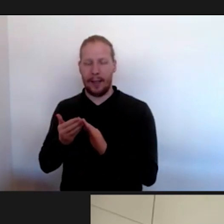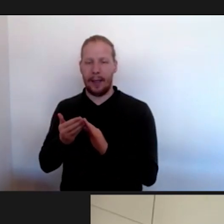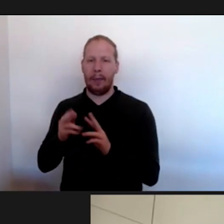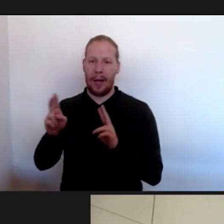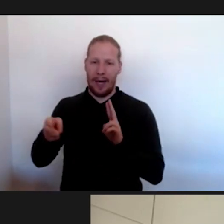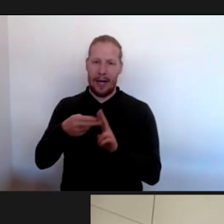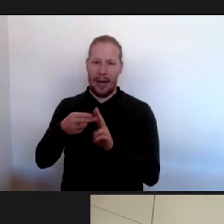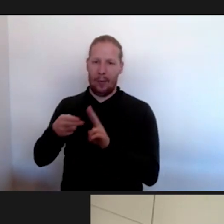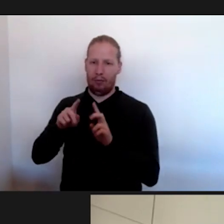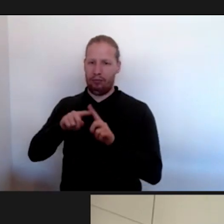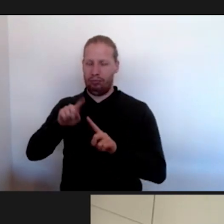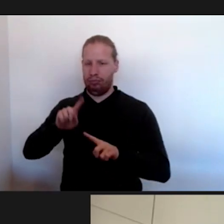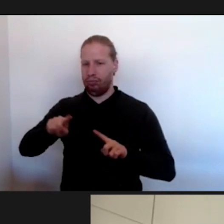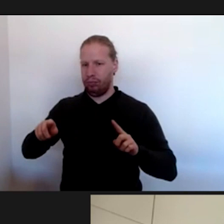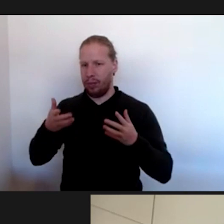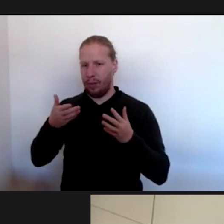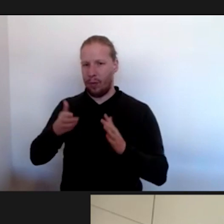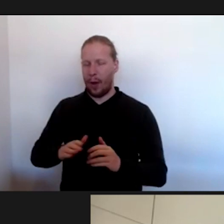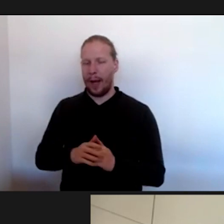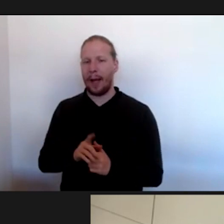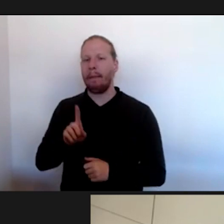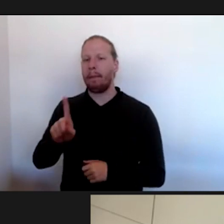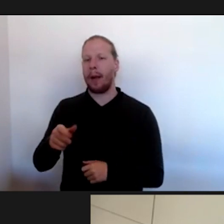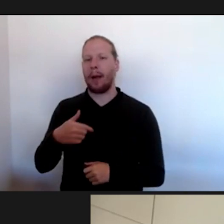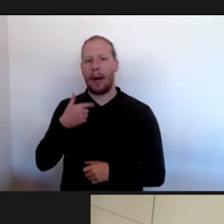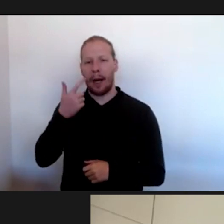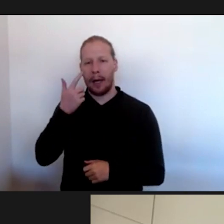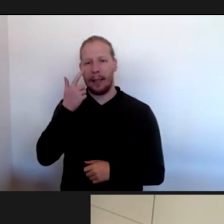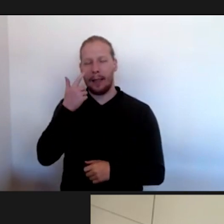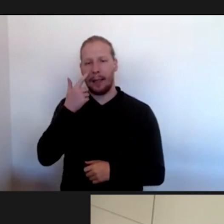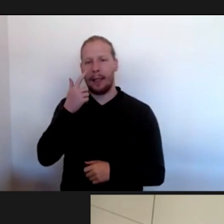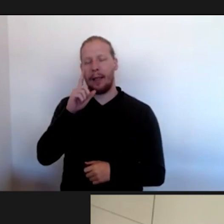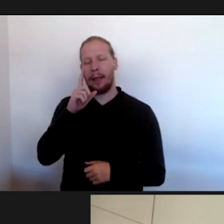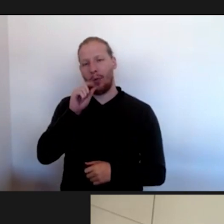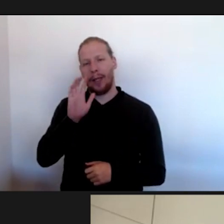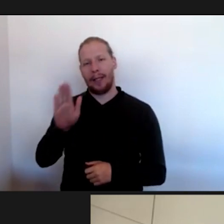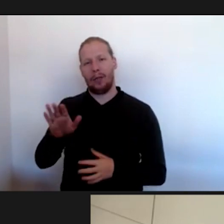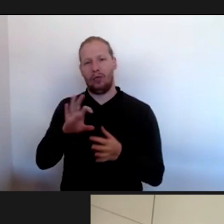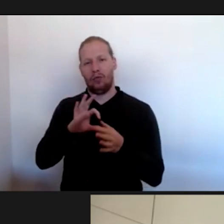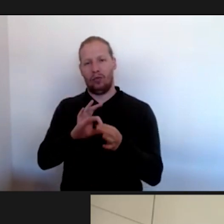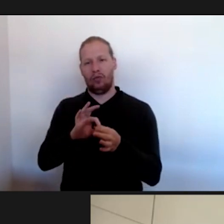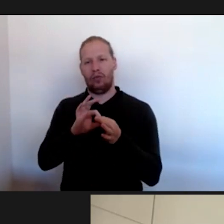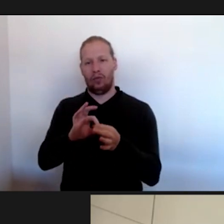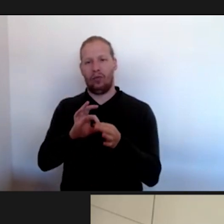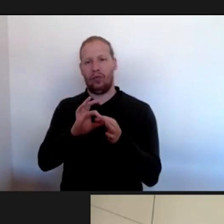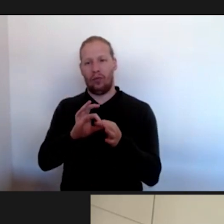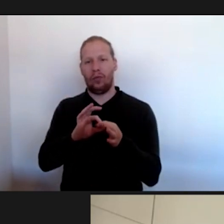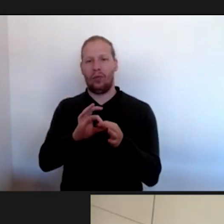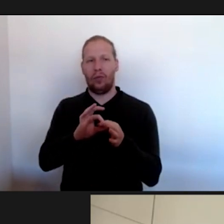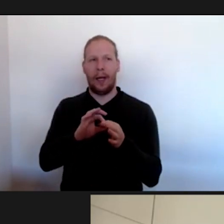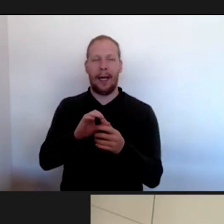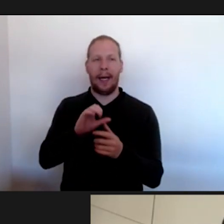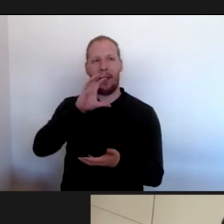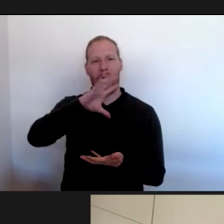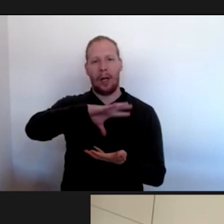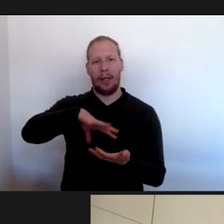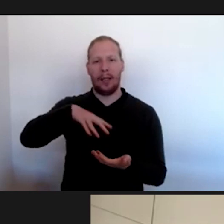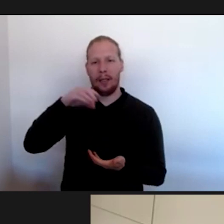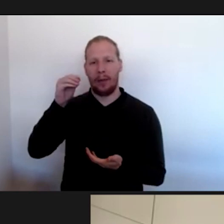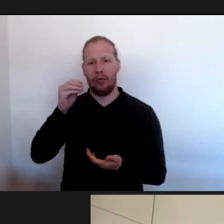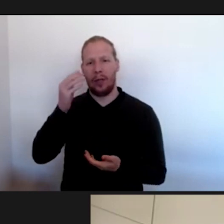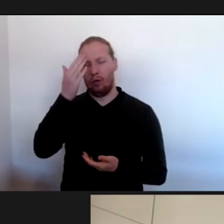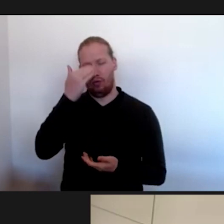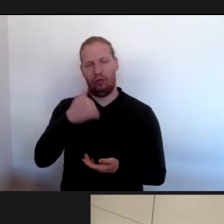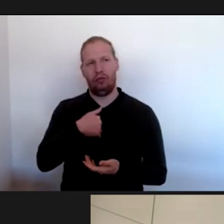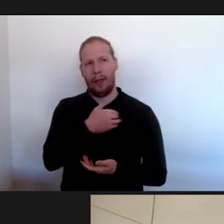But I also found that sometimes we can still relate as human being under spirituality or religion or something. So